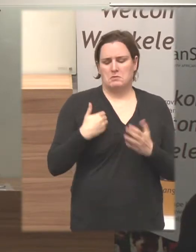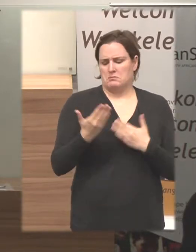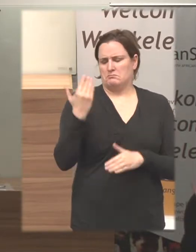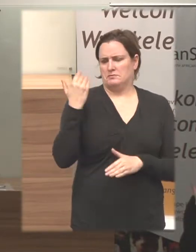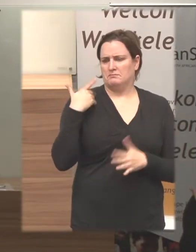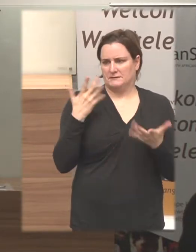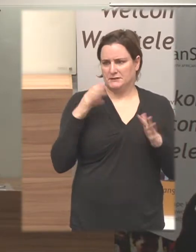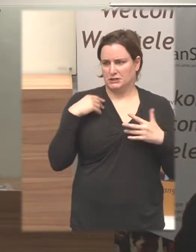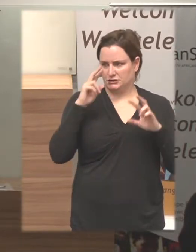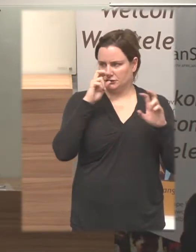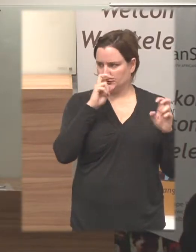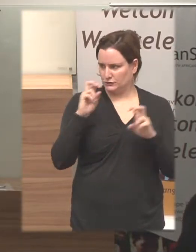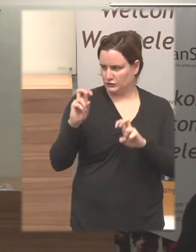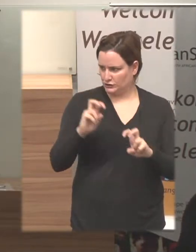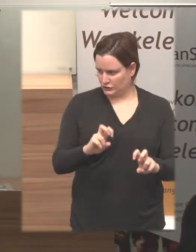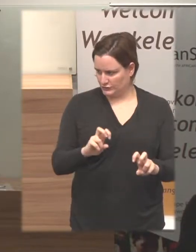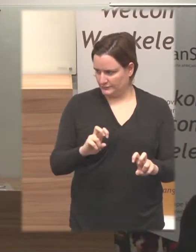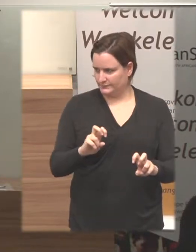a